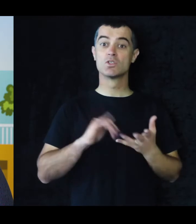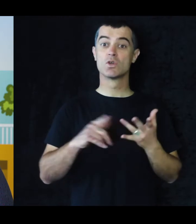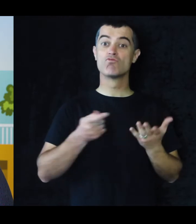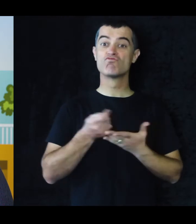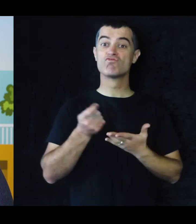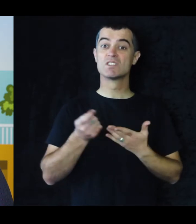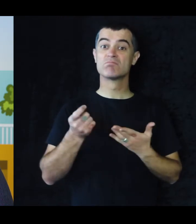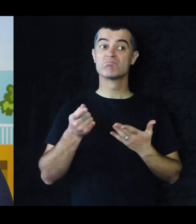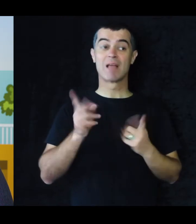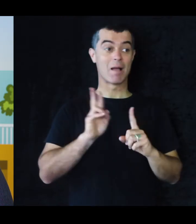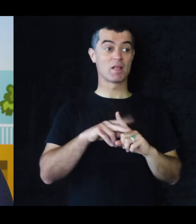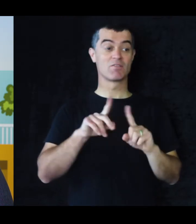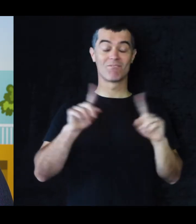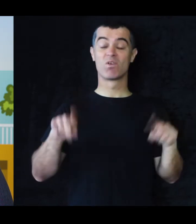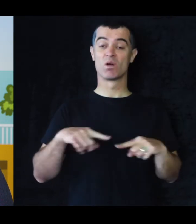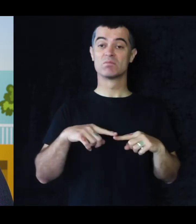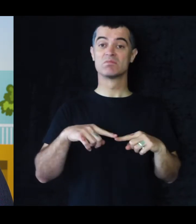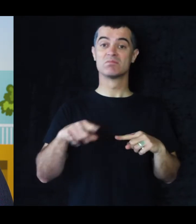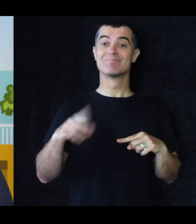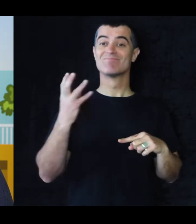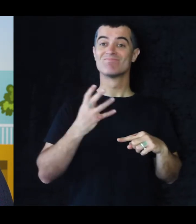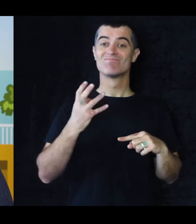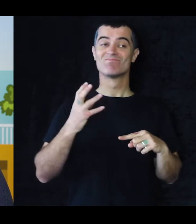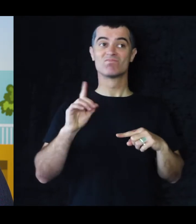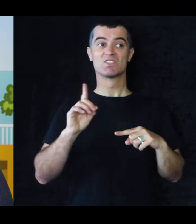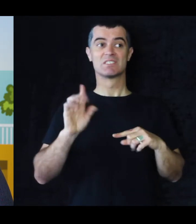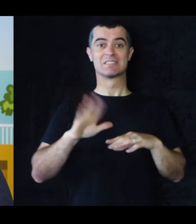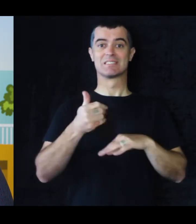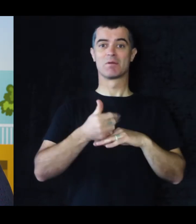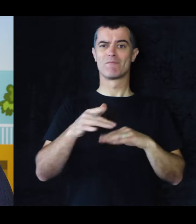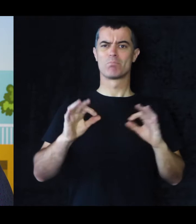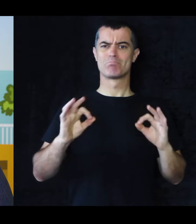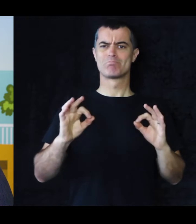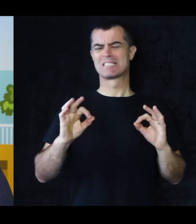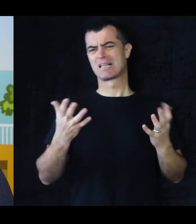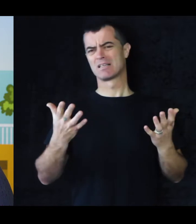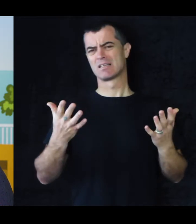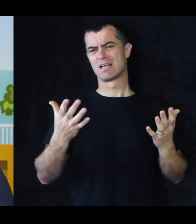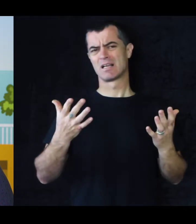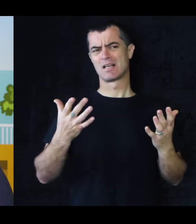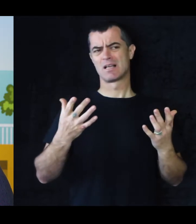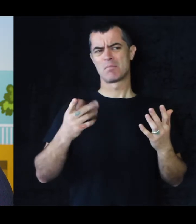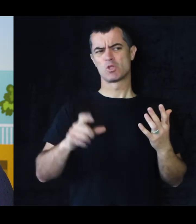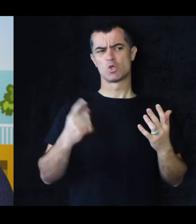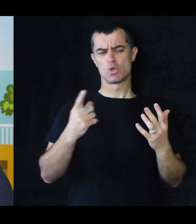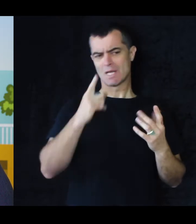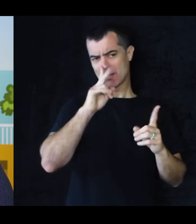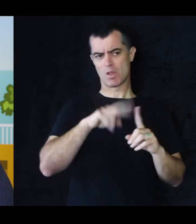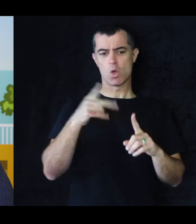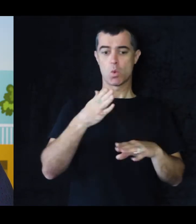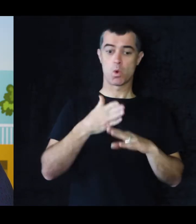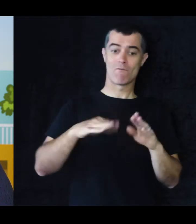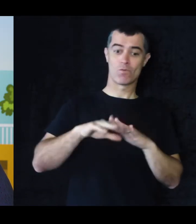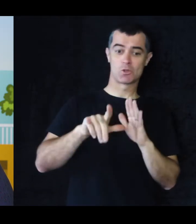So rental application forms are very much set out for a particular kind of applicant, someone who